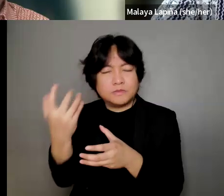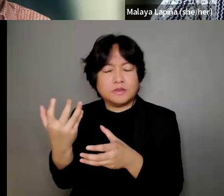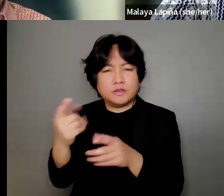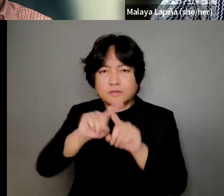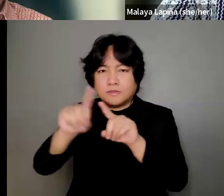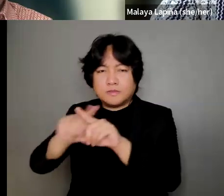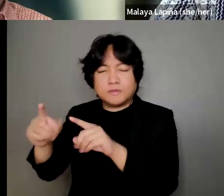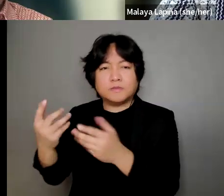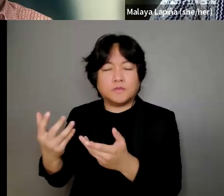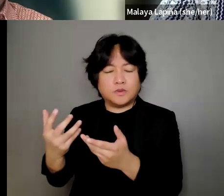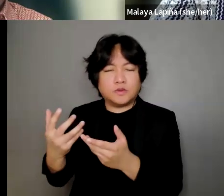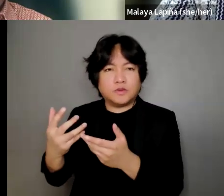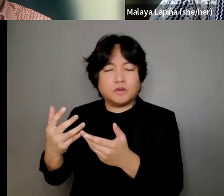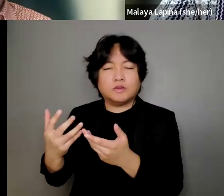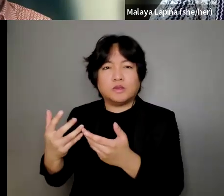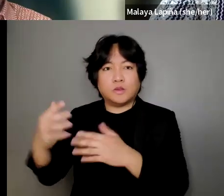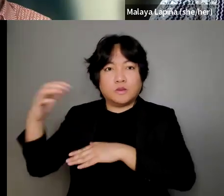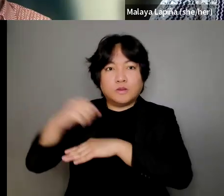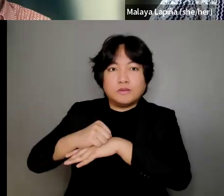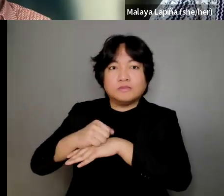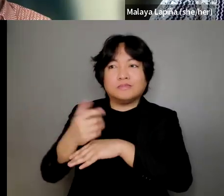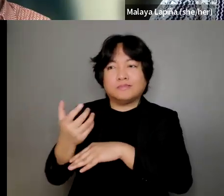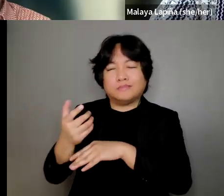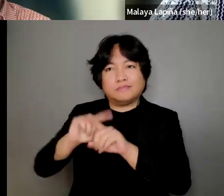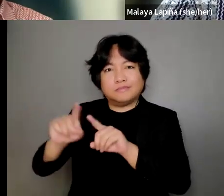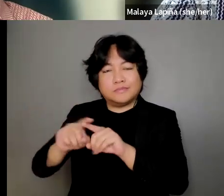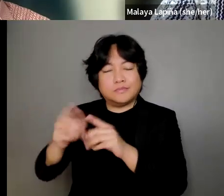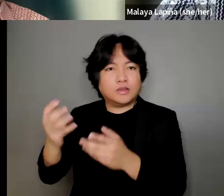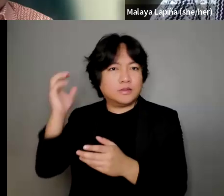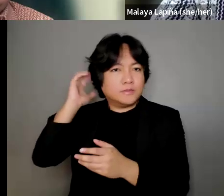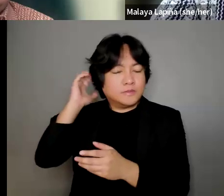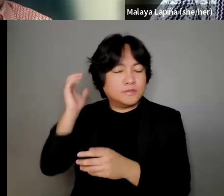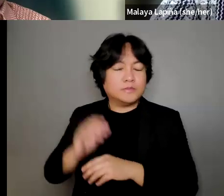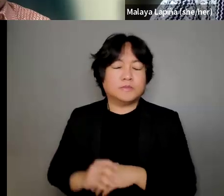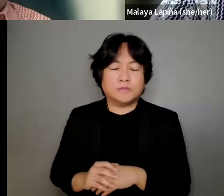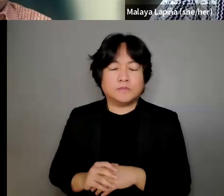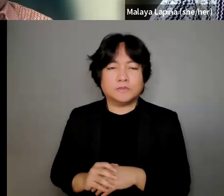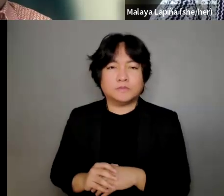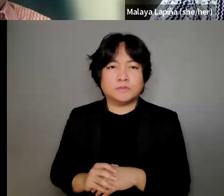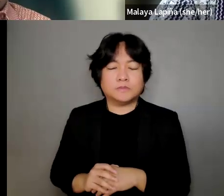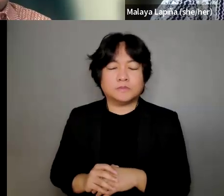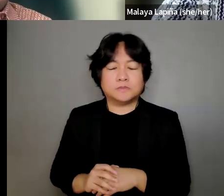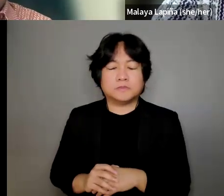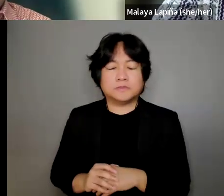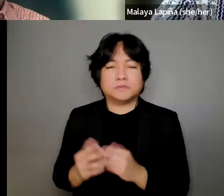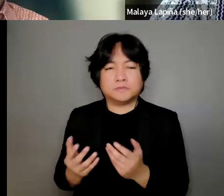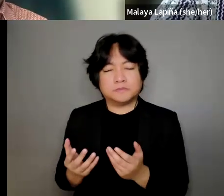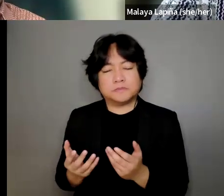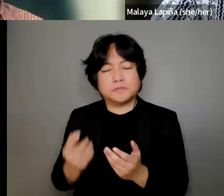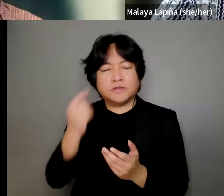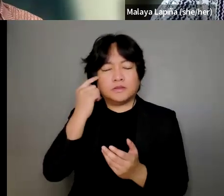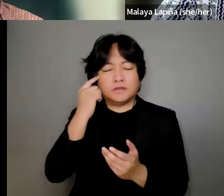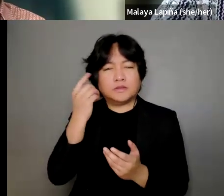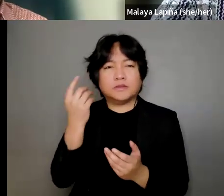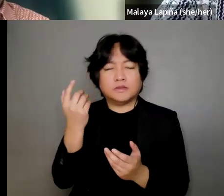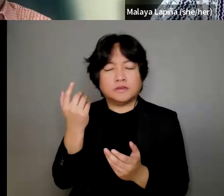colonial uh, images of indigenous peoples in Mindanao. And yeah, yeah, I think